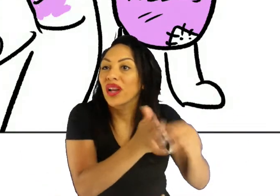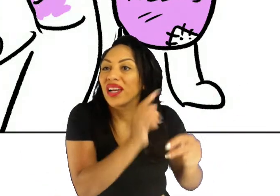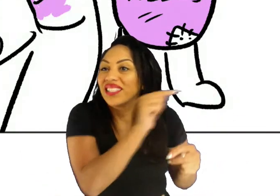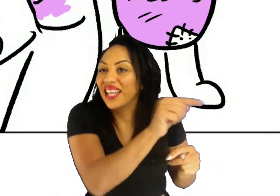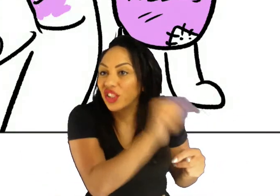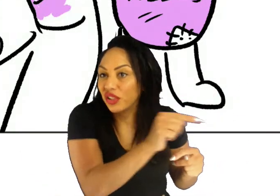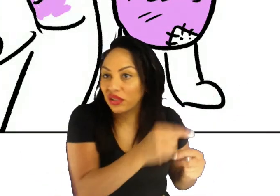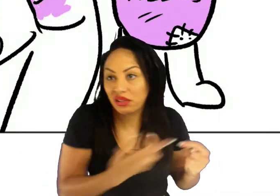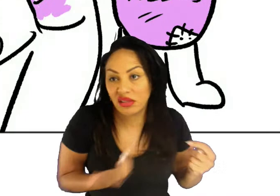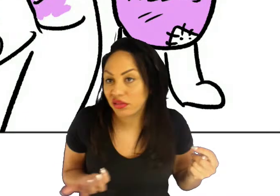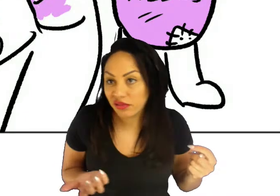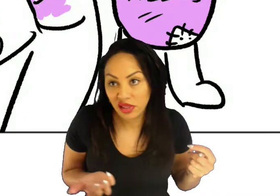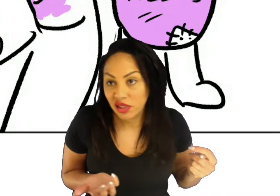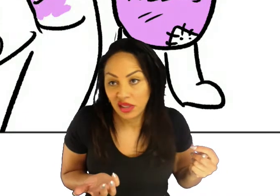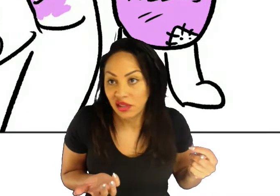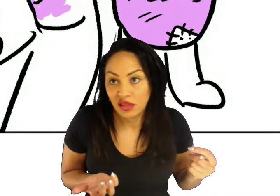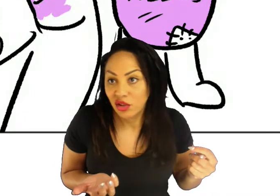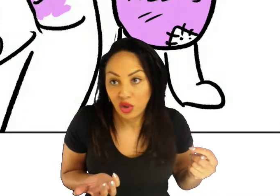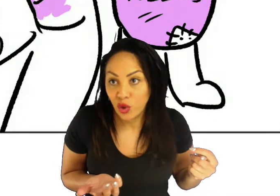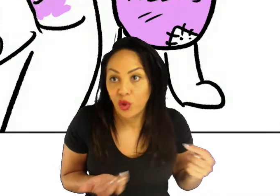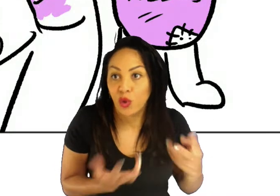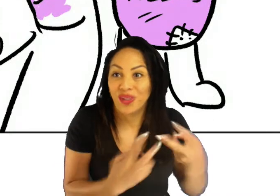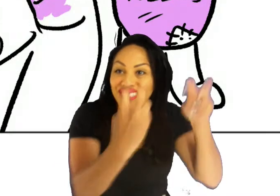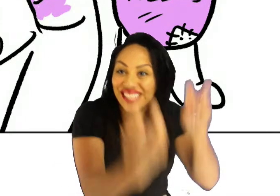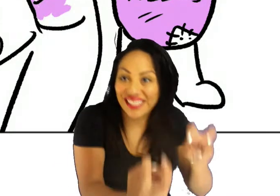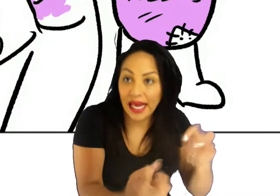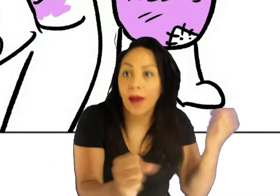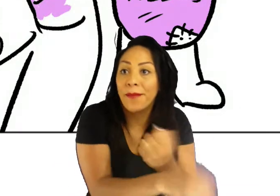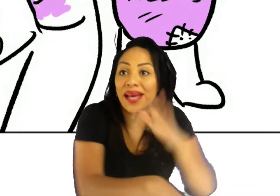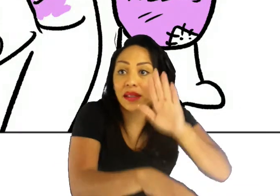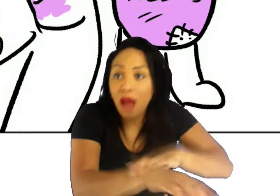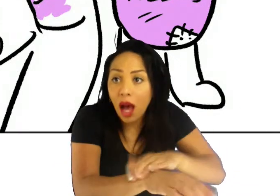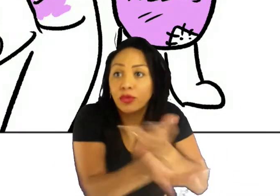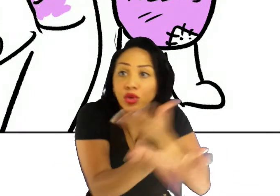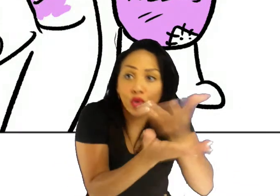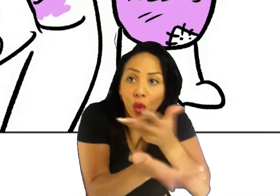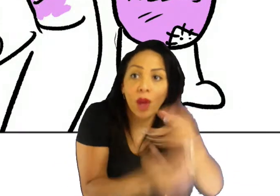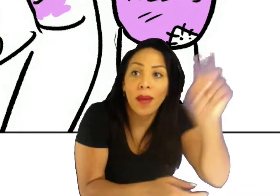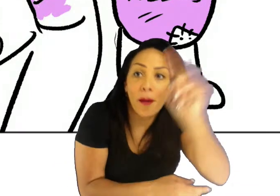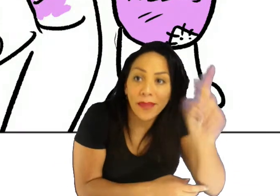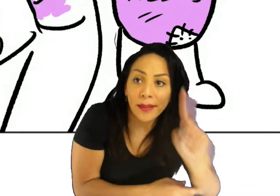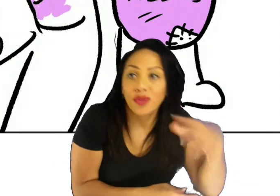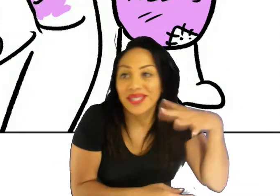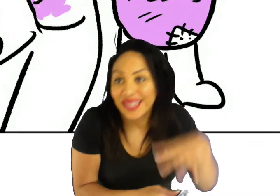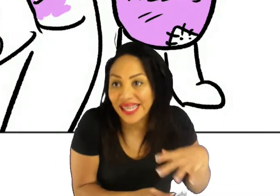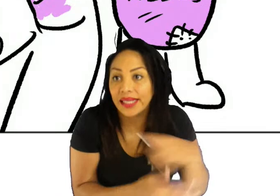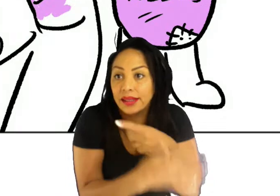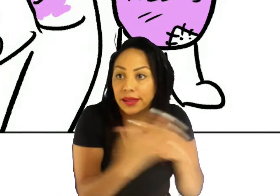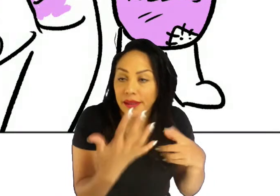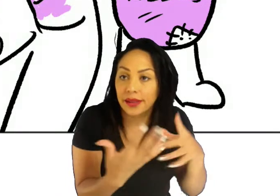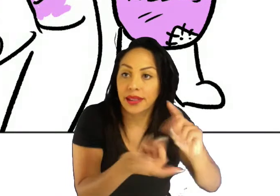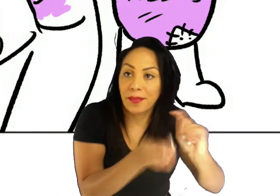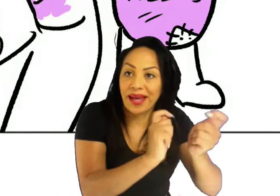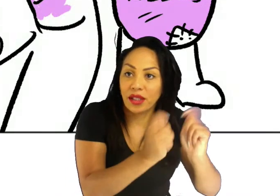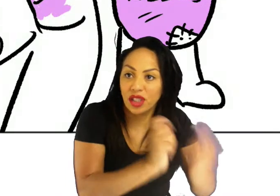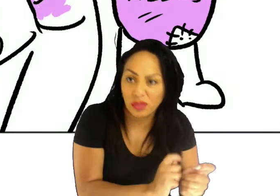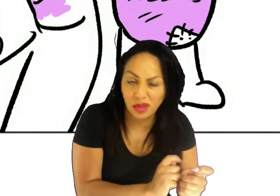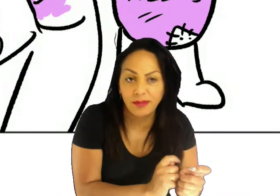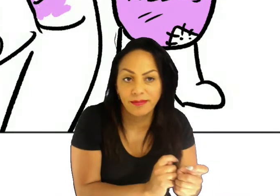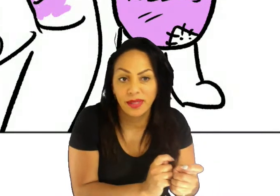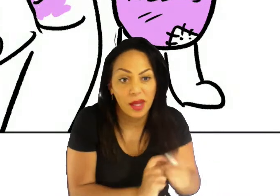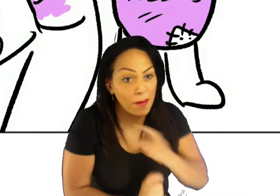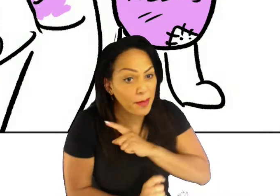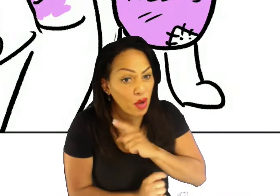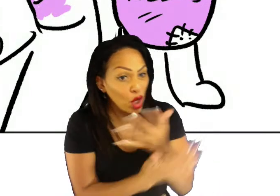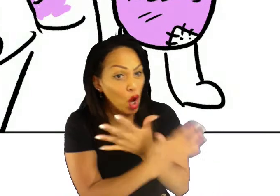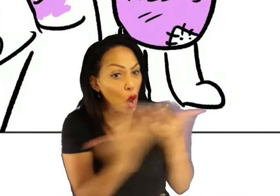which doesn't have a lot of either, and so it starts to make sense that that's the case until